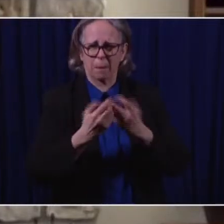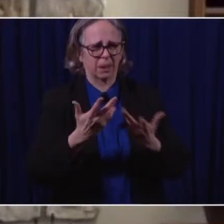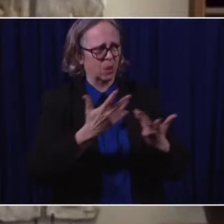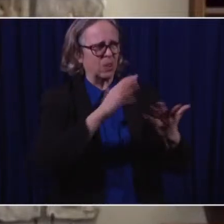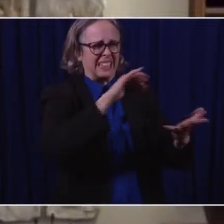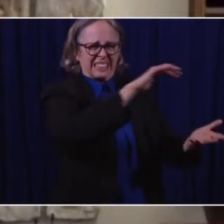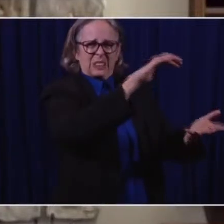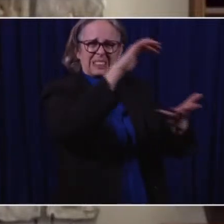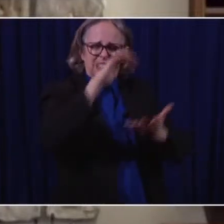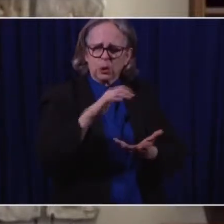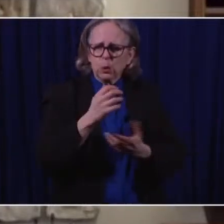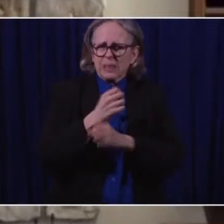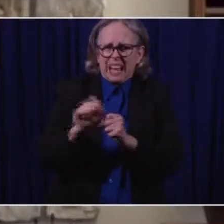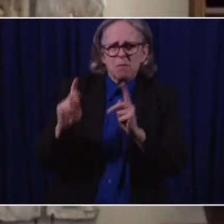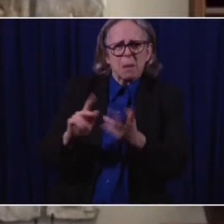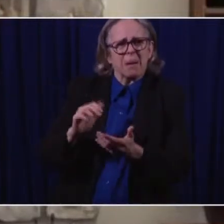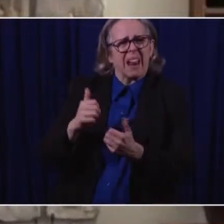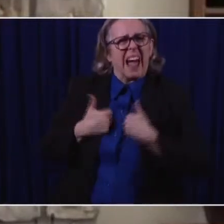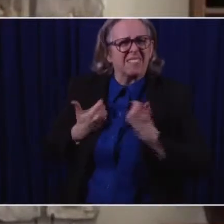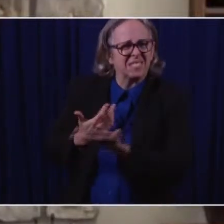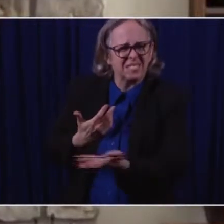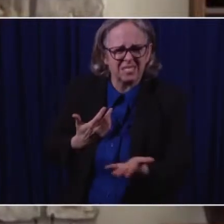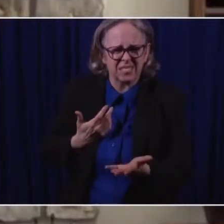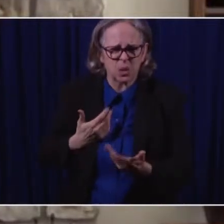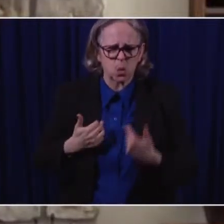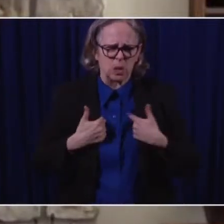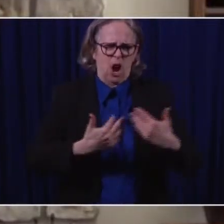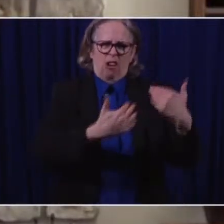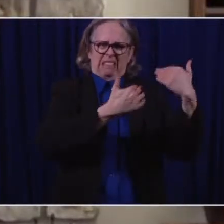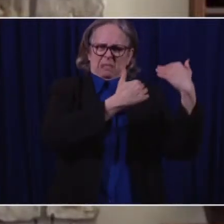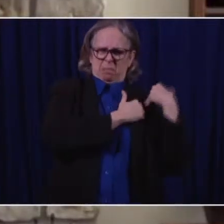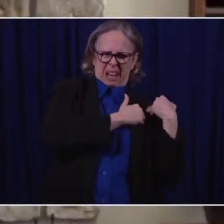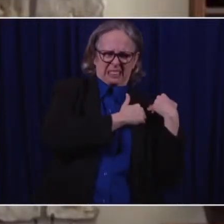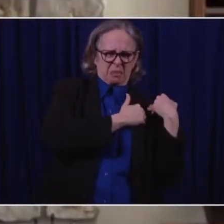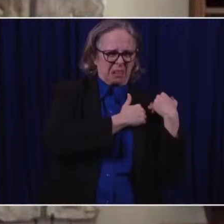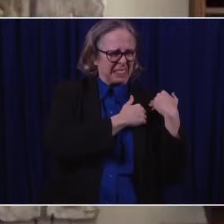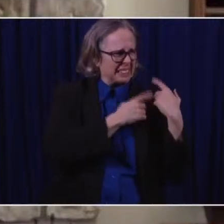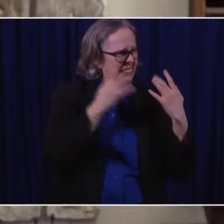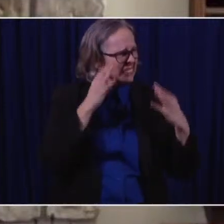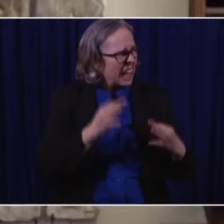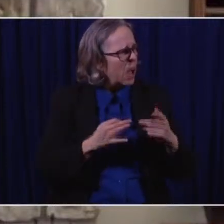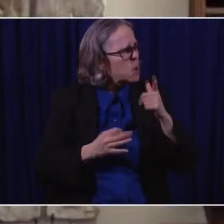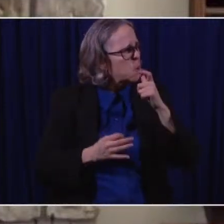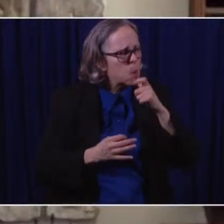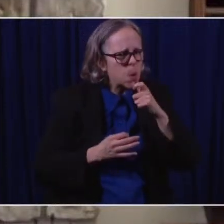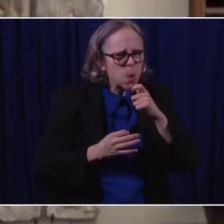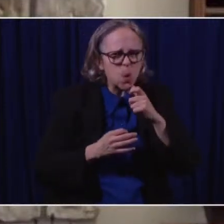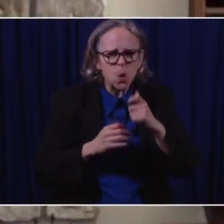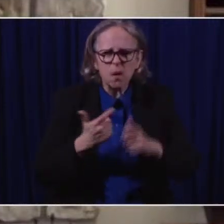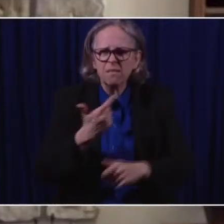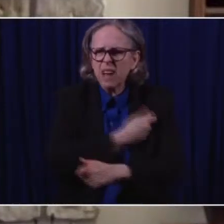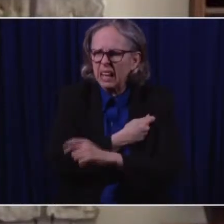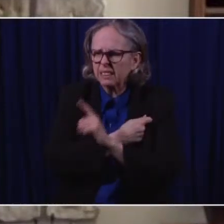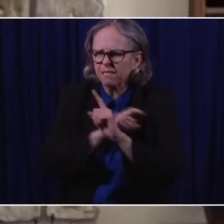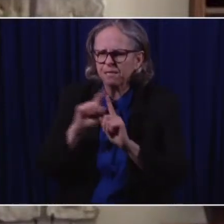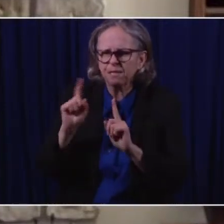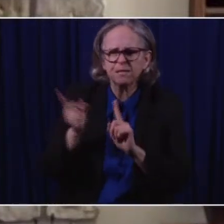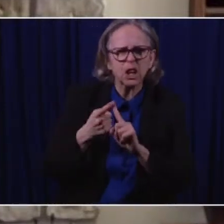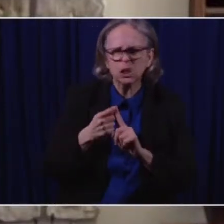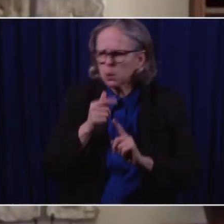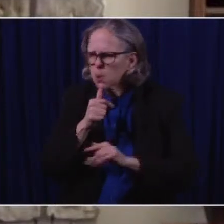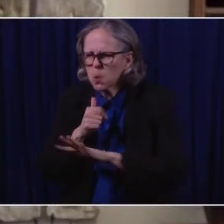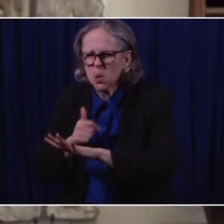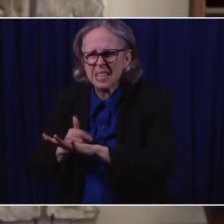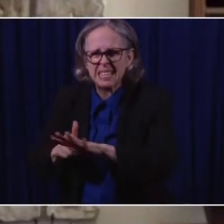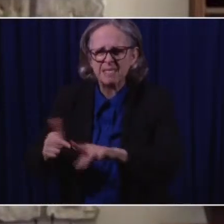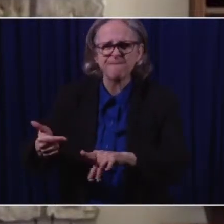can get to target as precisely as is possible the most vulnerable members of our society. It makes